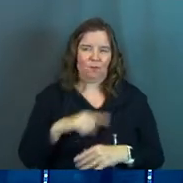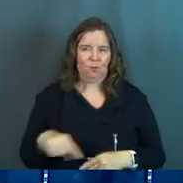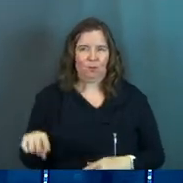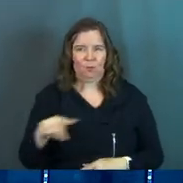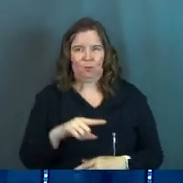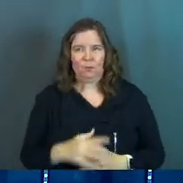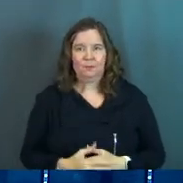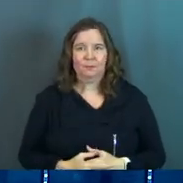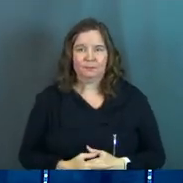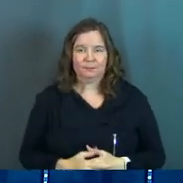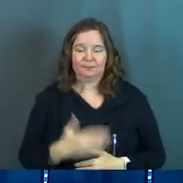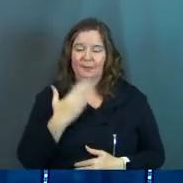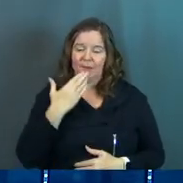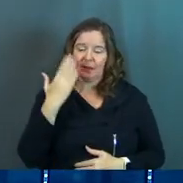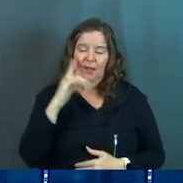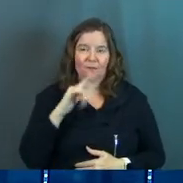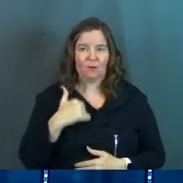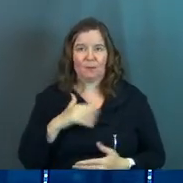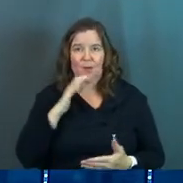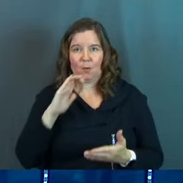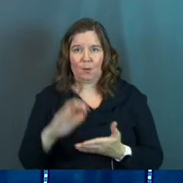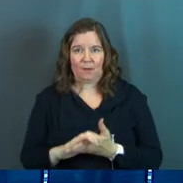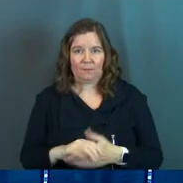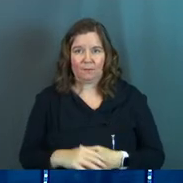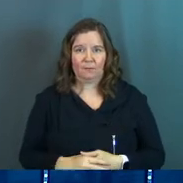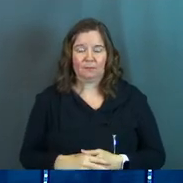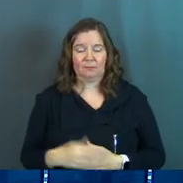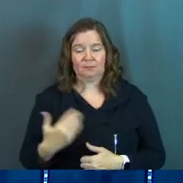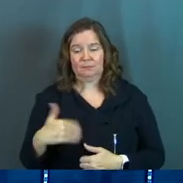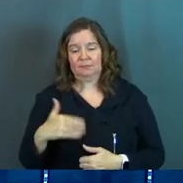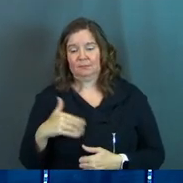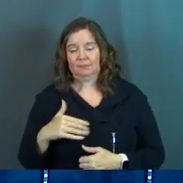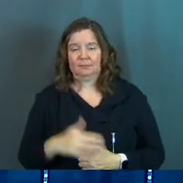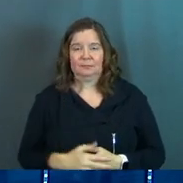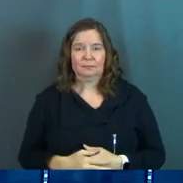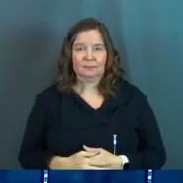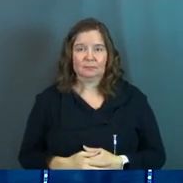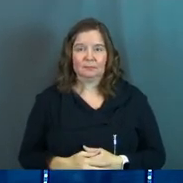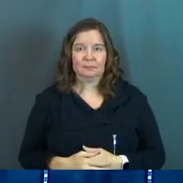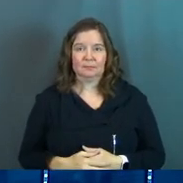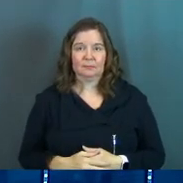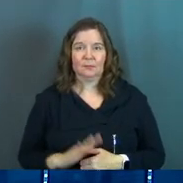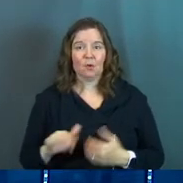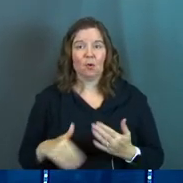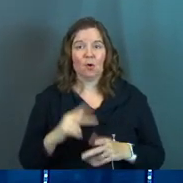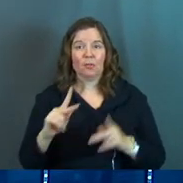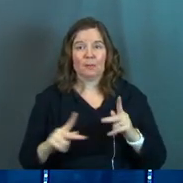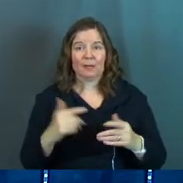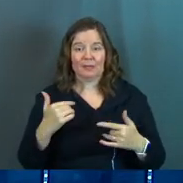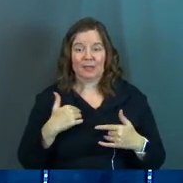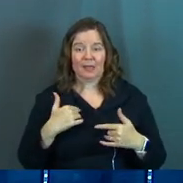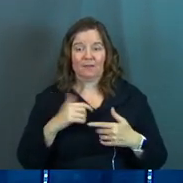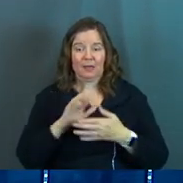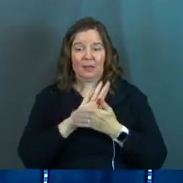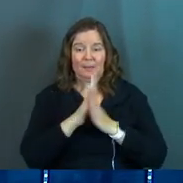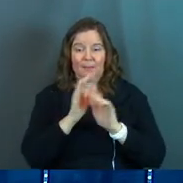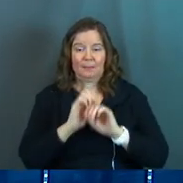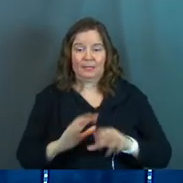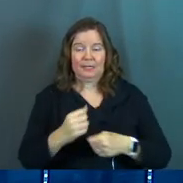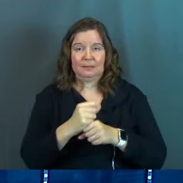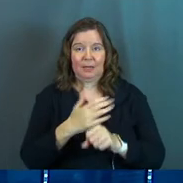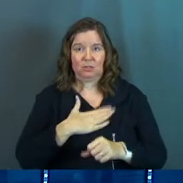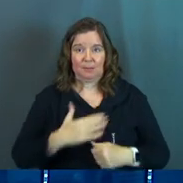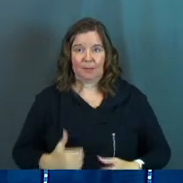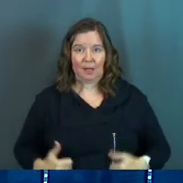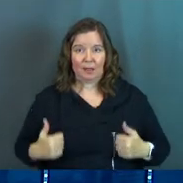you. Thank God for my wife. Oh my goodness. All the people that have been peacemakers in my